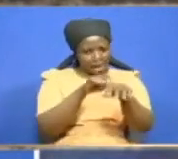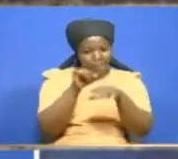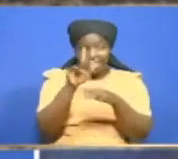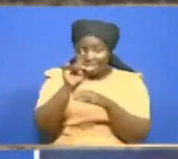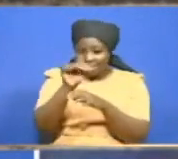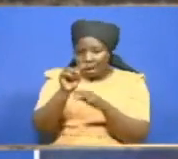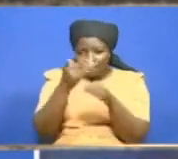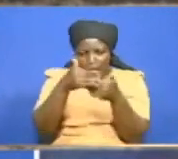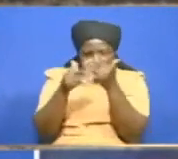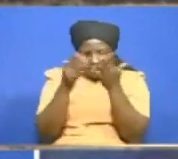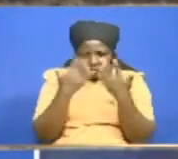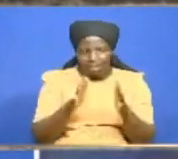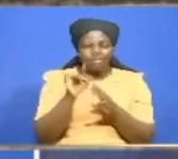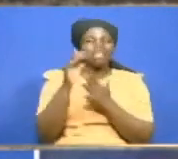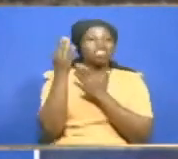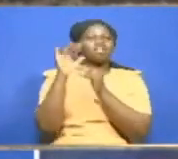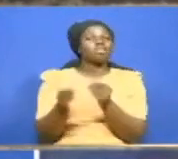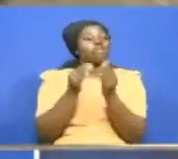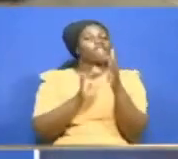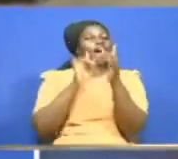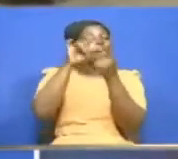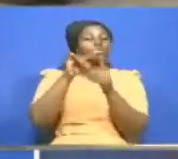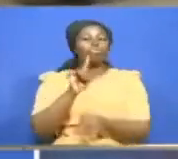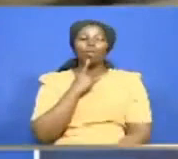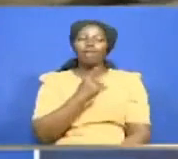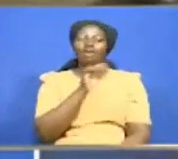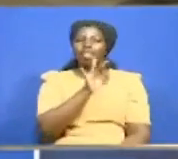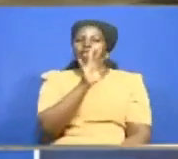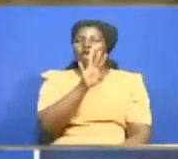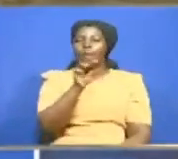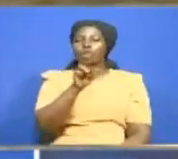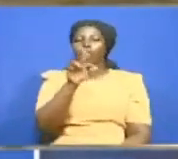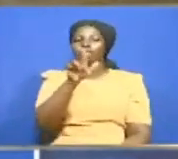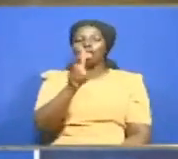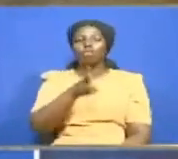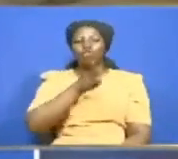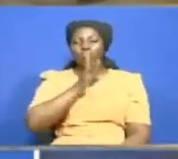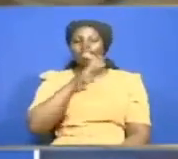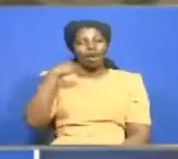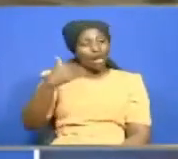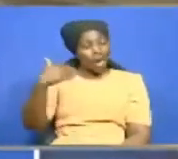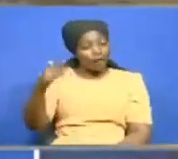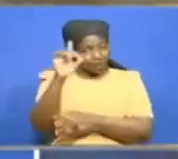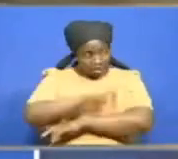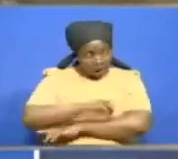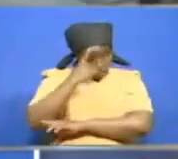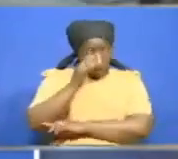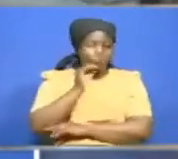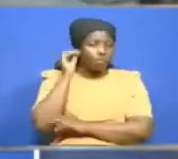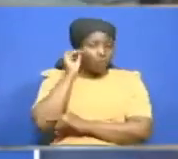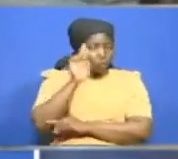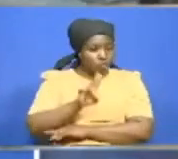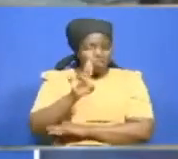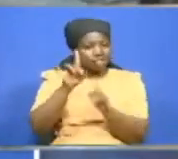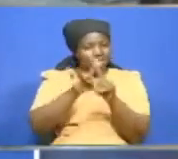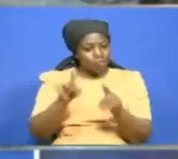dam is expected to offer up to 134 million liters of water daily for domestic use and